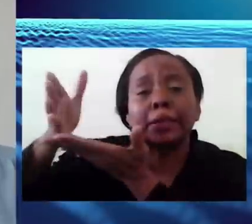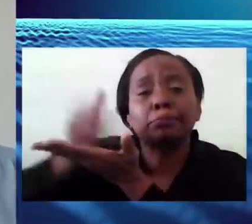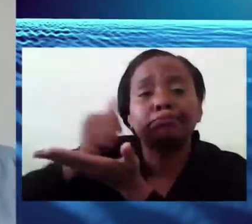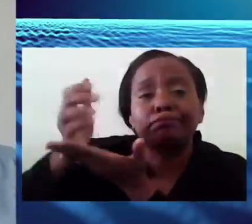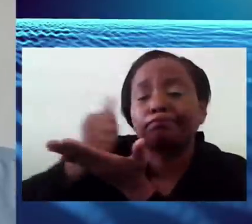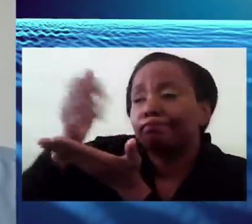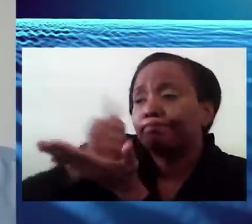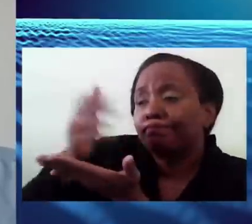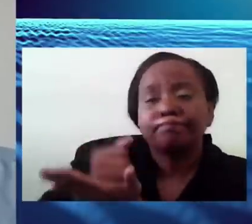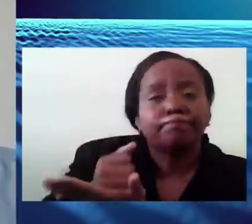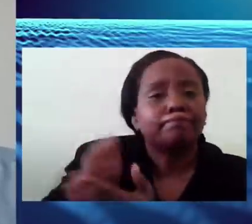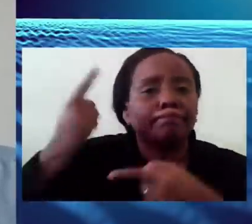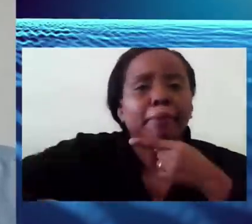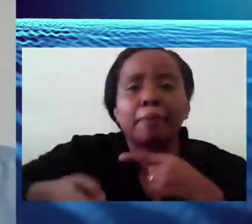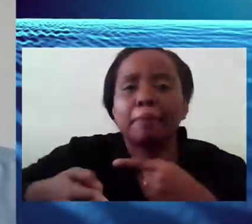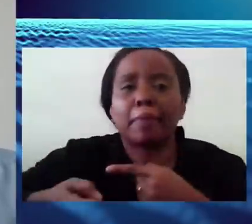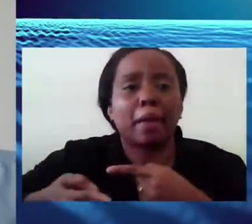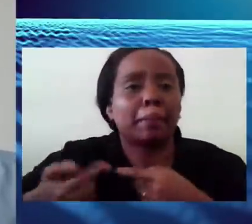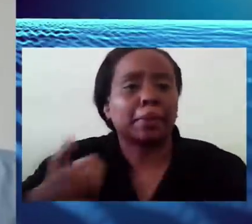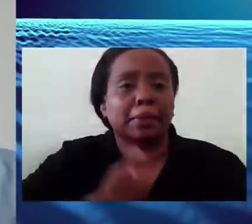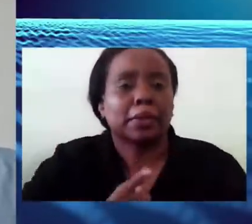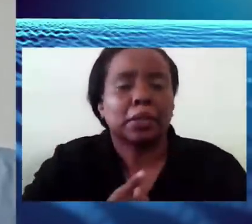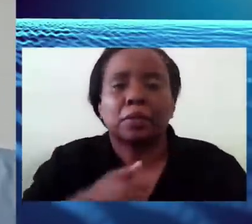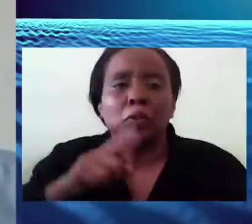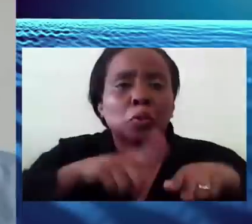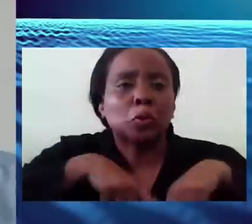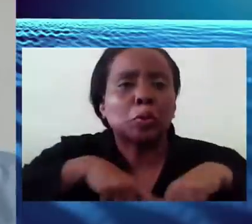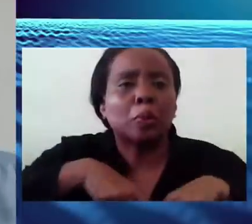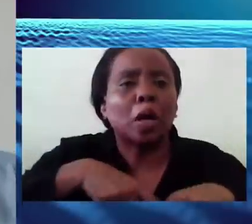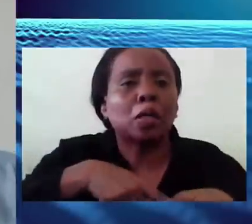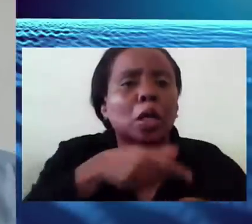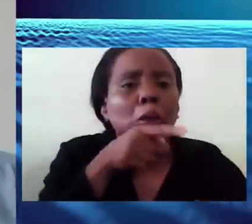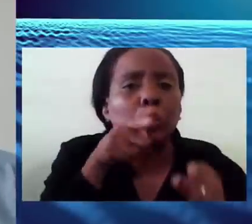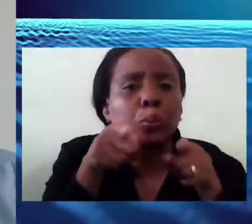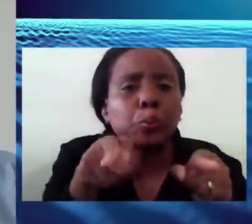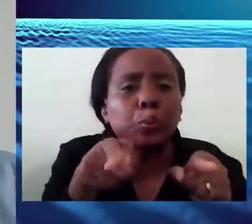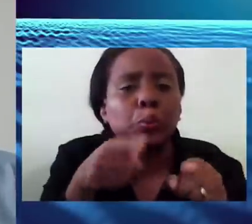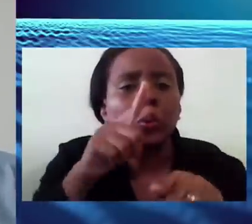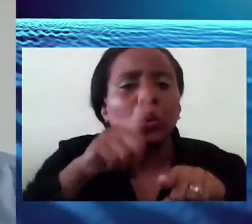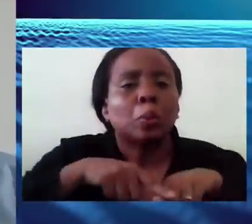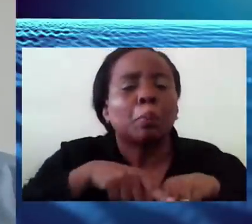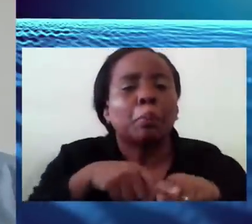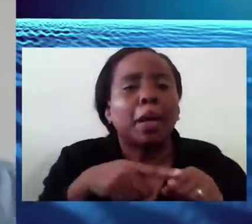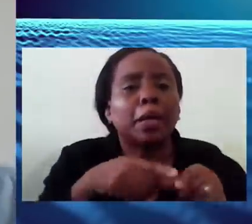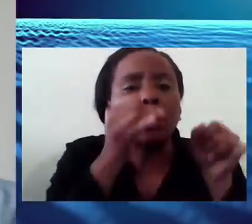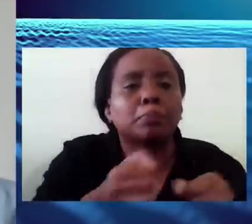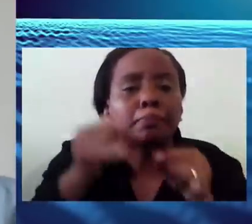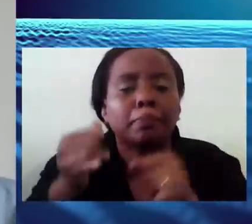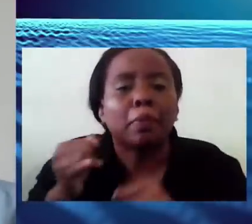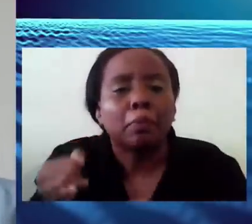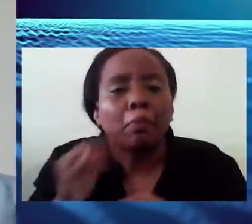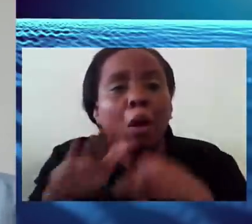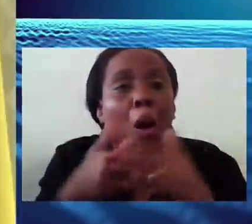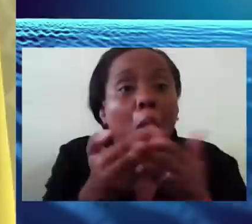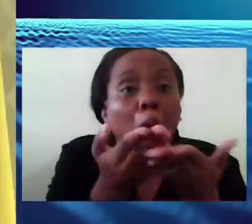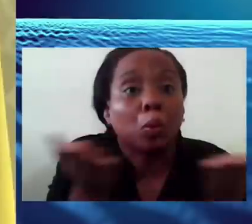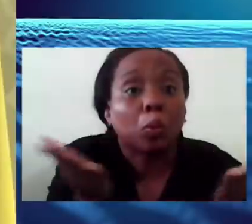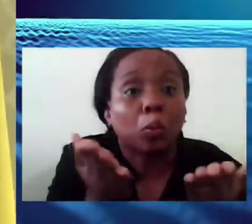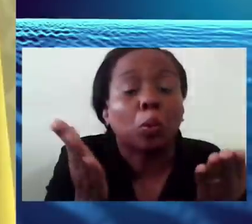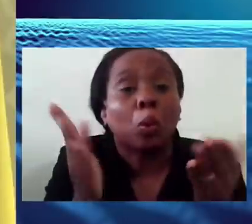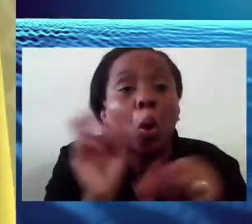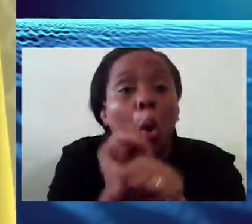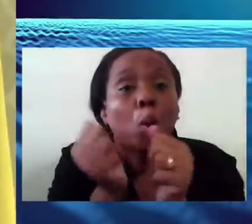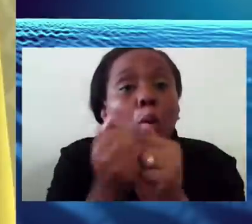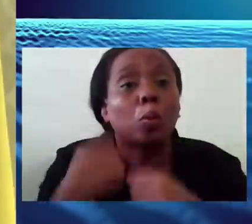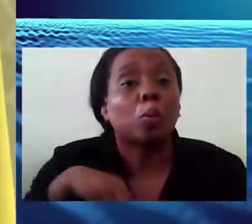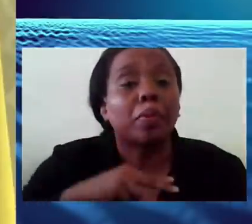cannot do it alone. We depend on every single citizen and resident of this country to work with us to be able